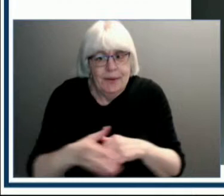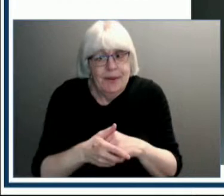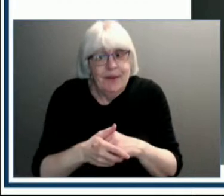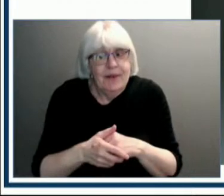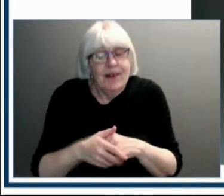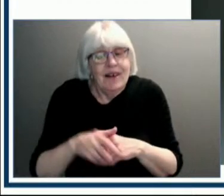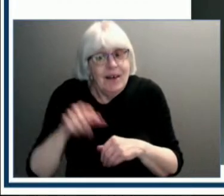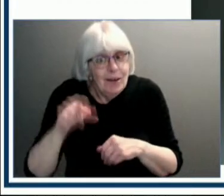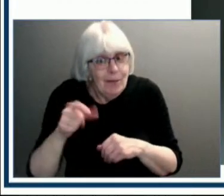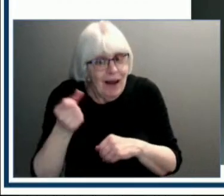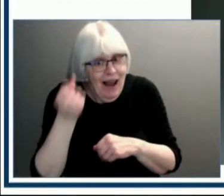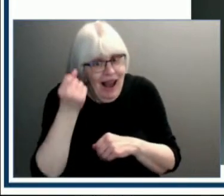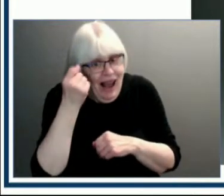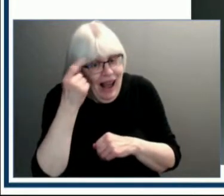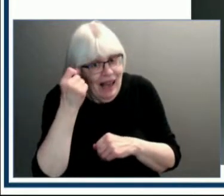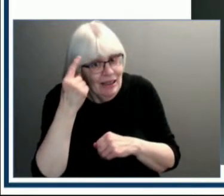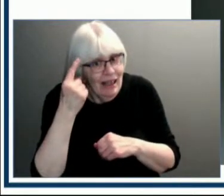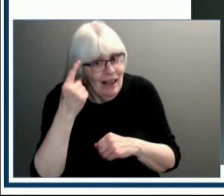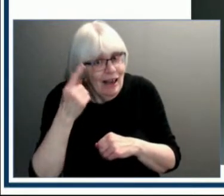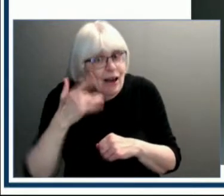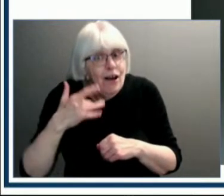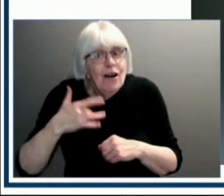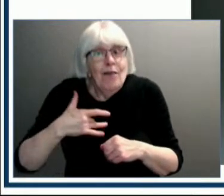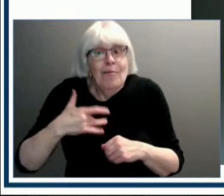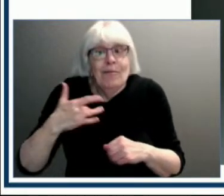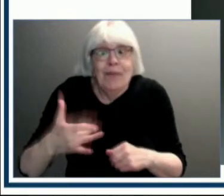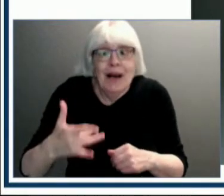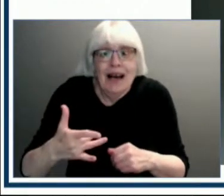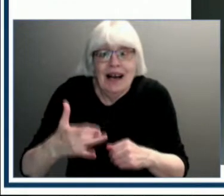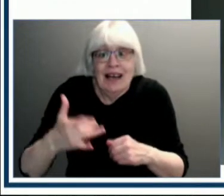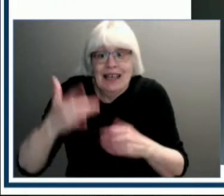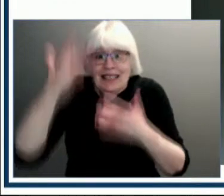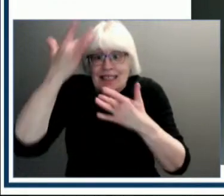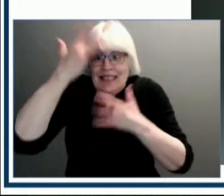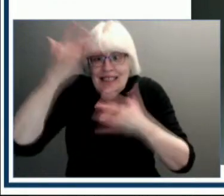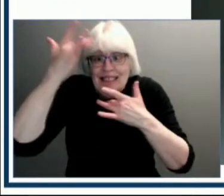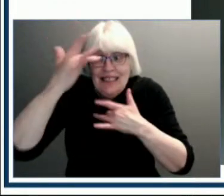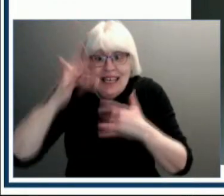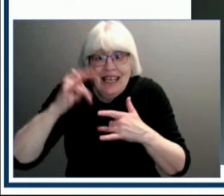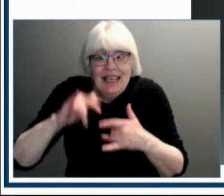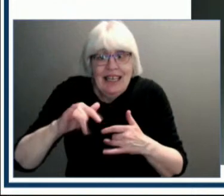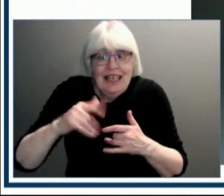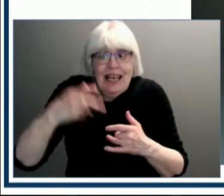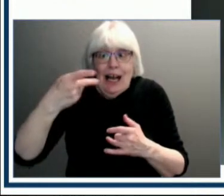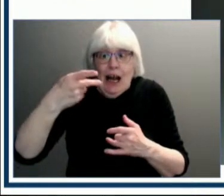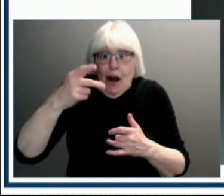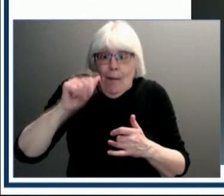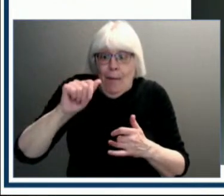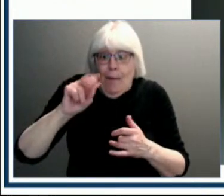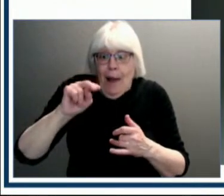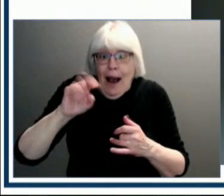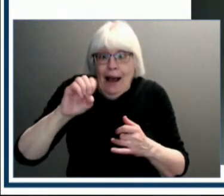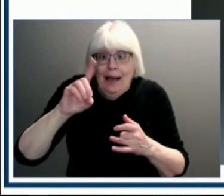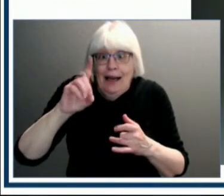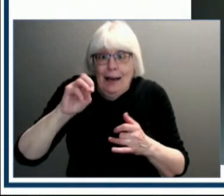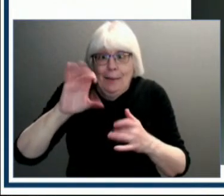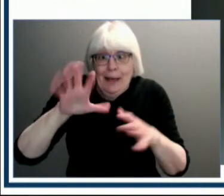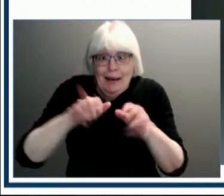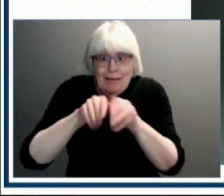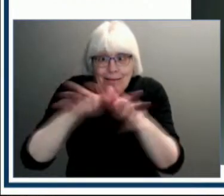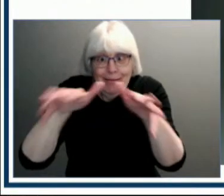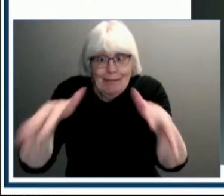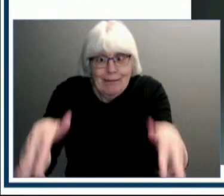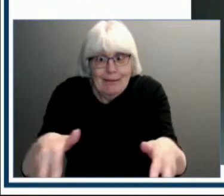pandemics, nobody has a completely 100% accurate crystal ball, but a lot of people are feeling